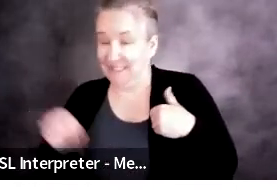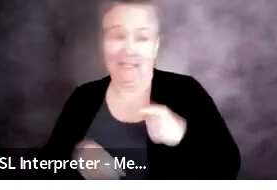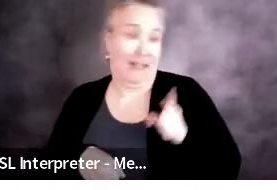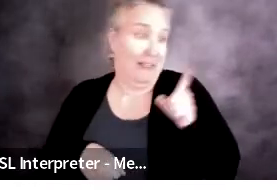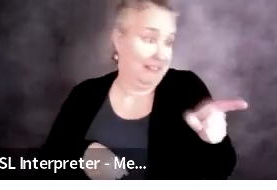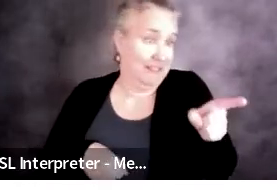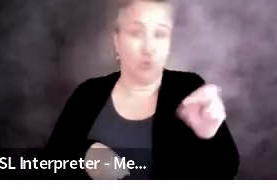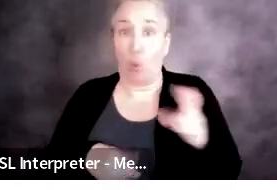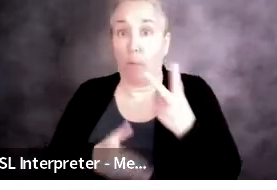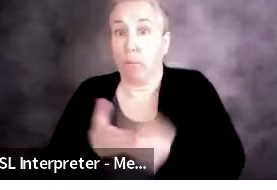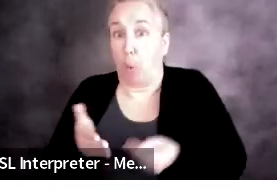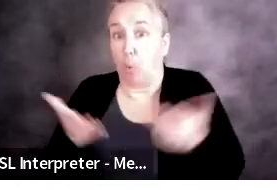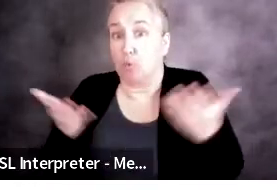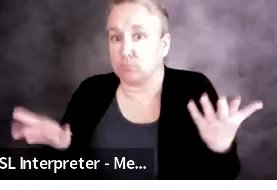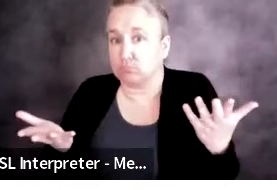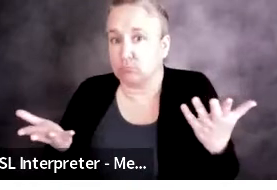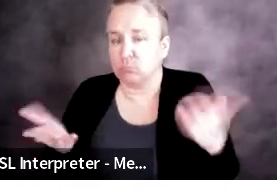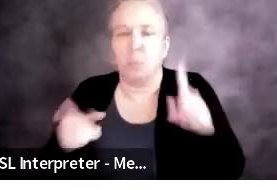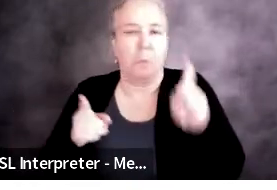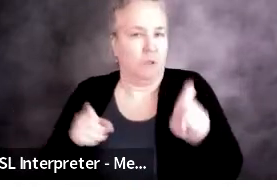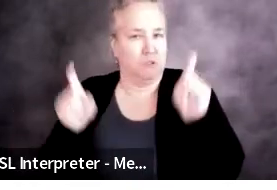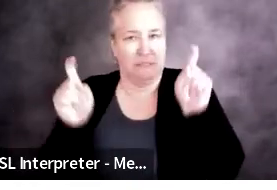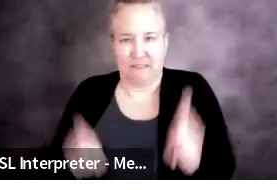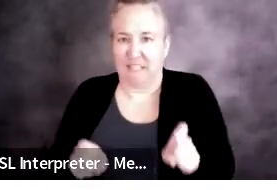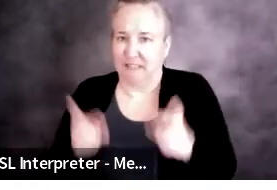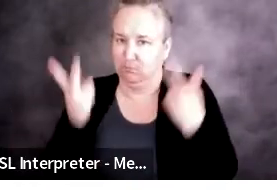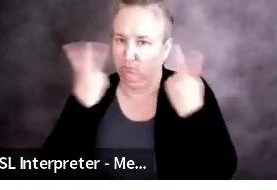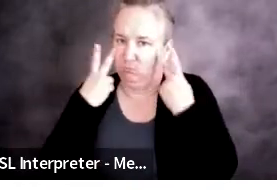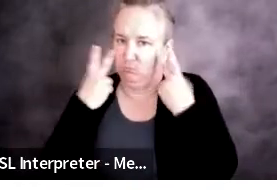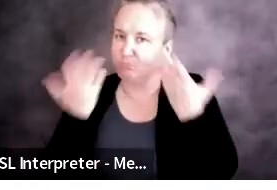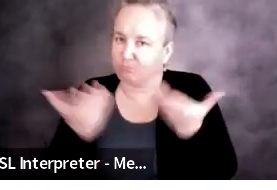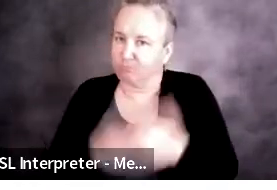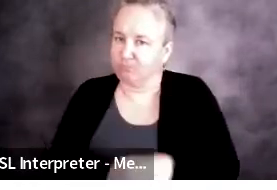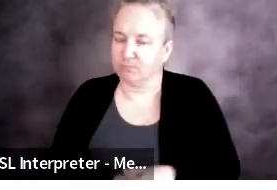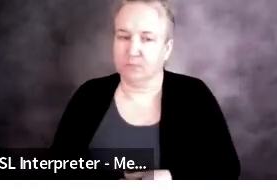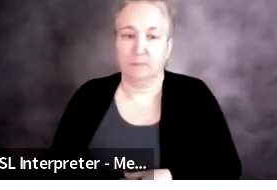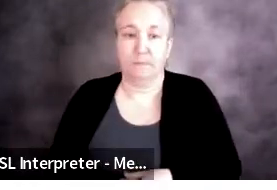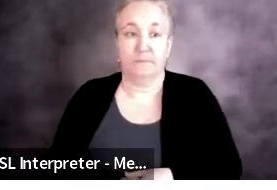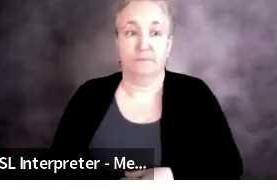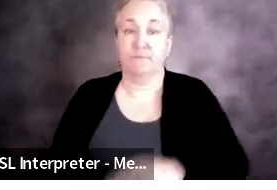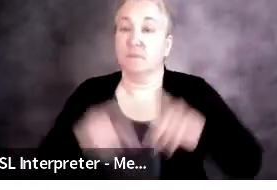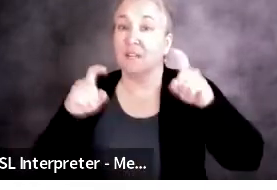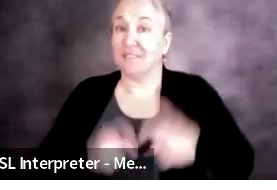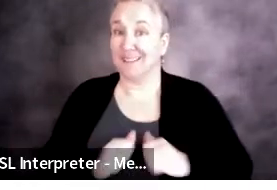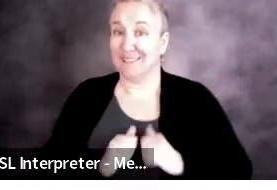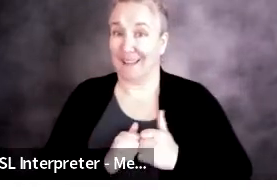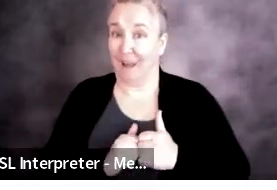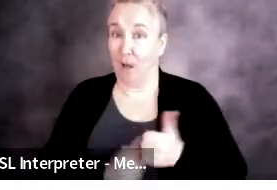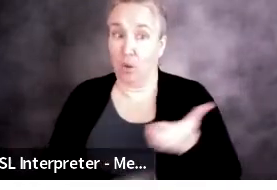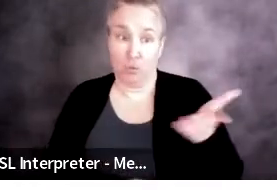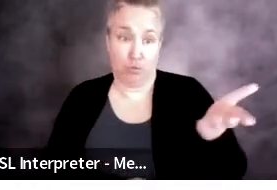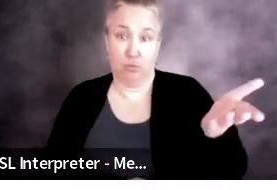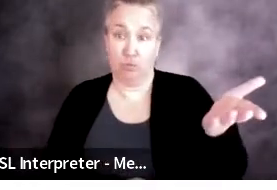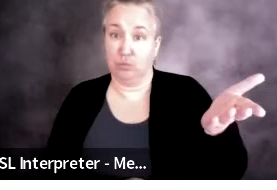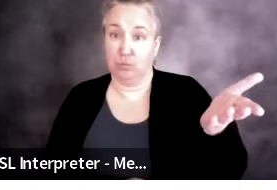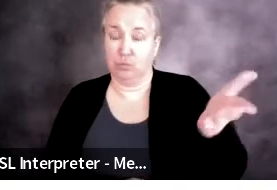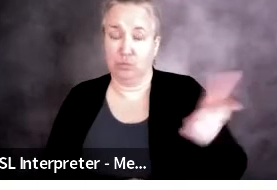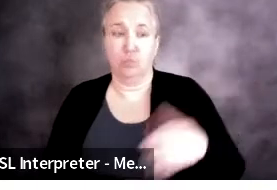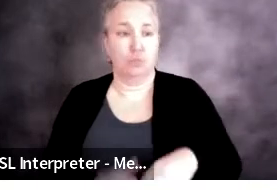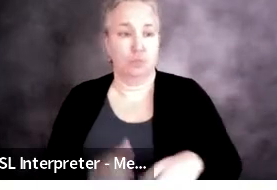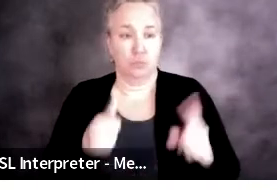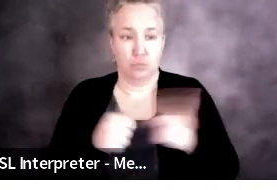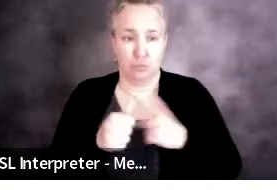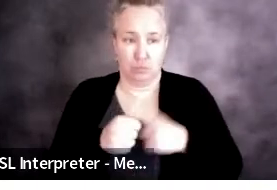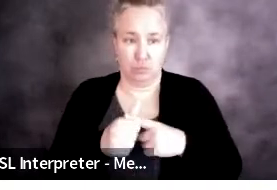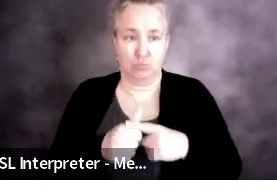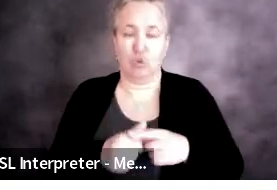the other or both of the viruses. Ways to get tested. You can take a